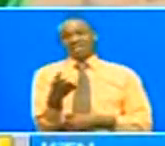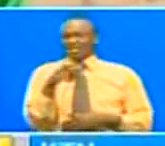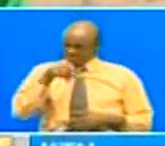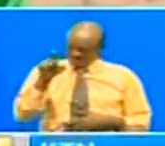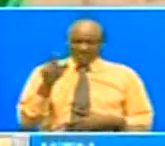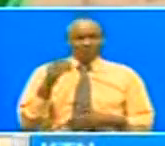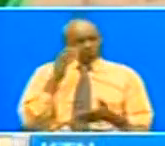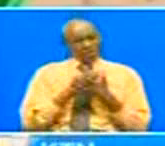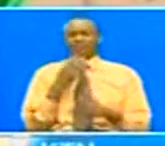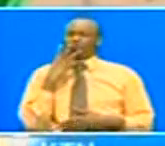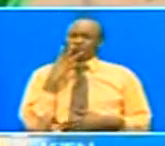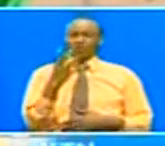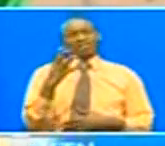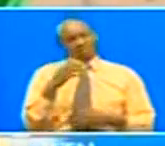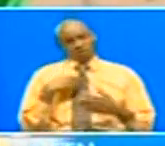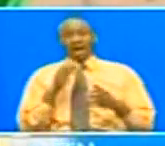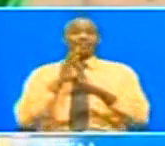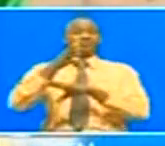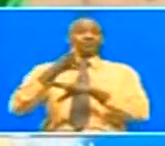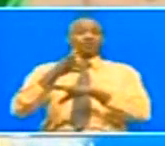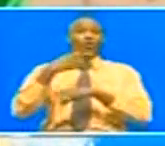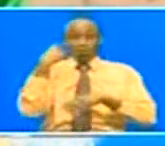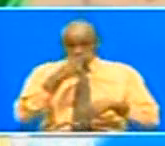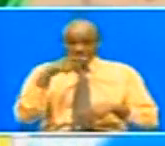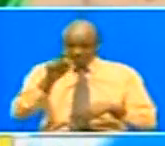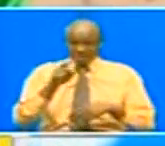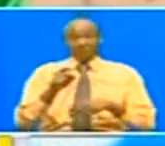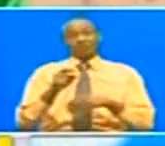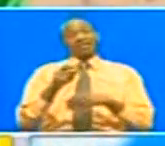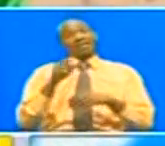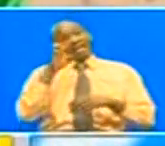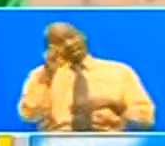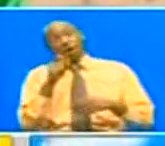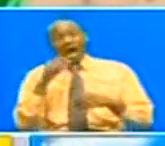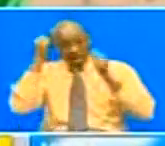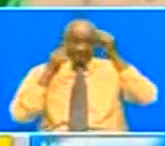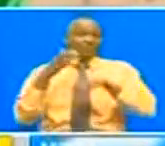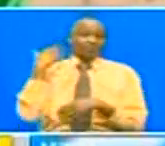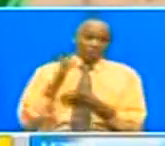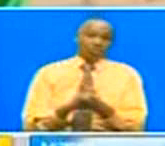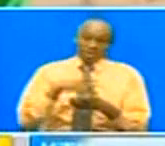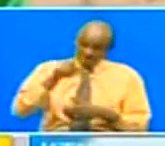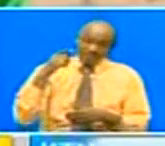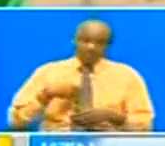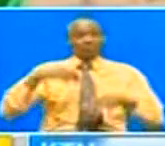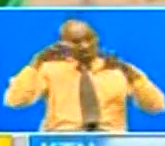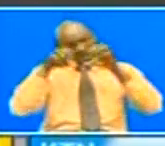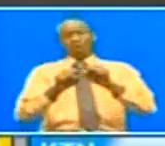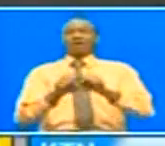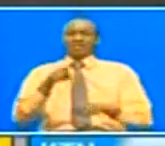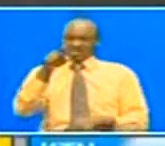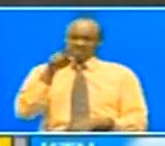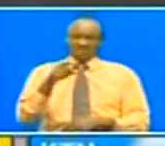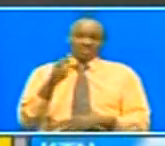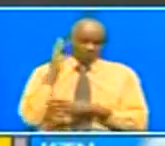almost 400 or above who are ex-armies, ex-soldiers. They can take over the security of this town.